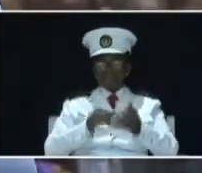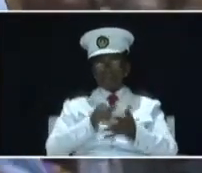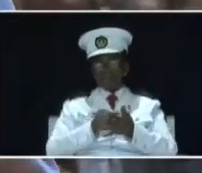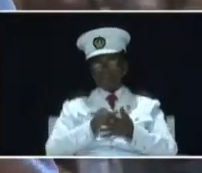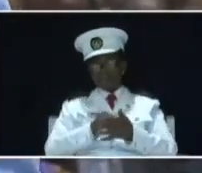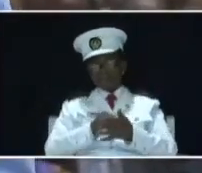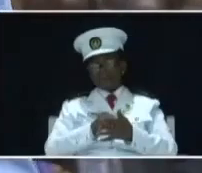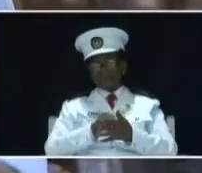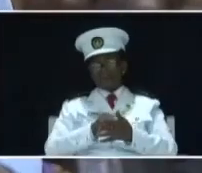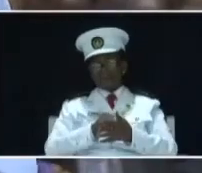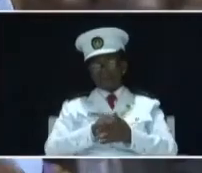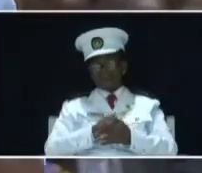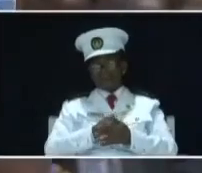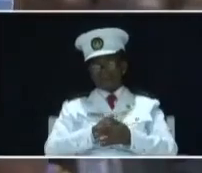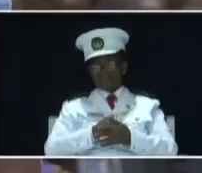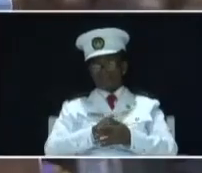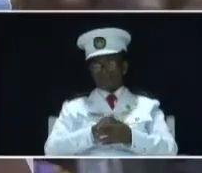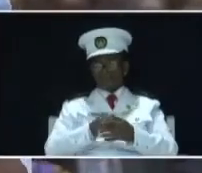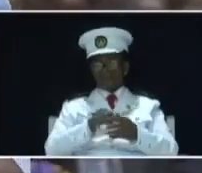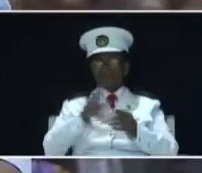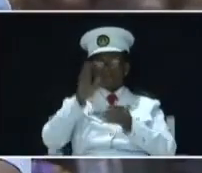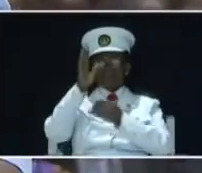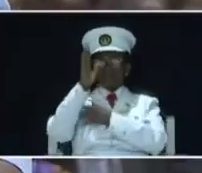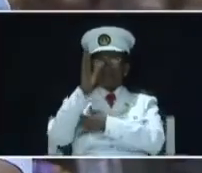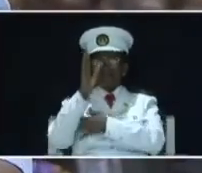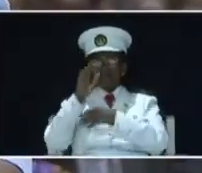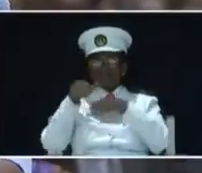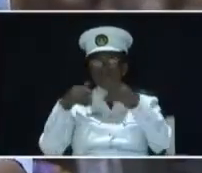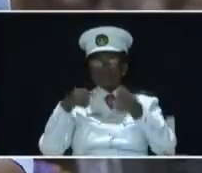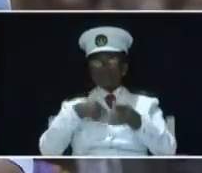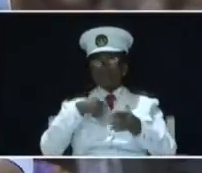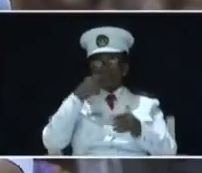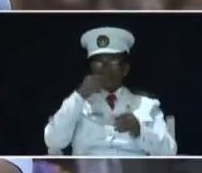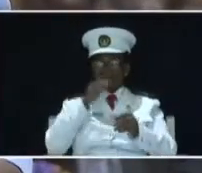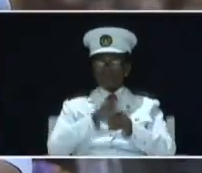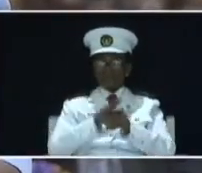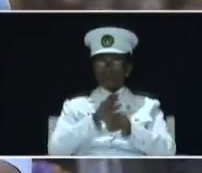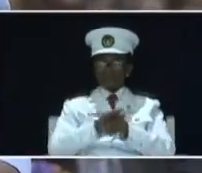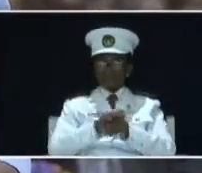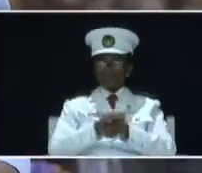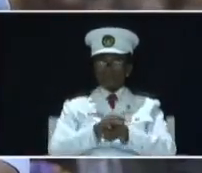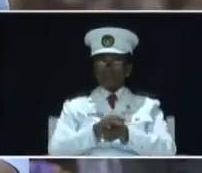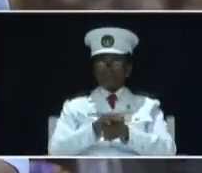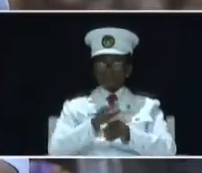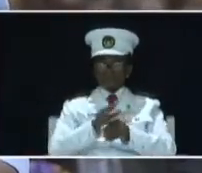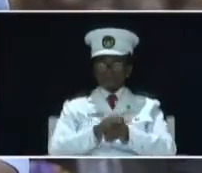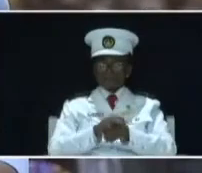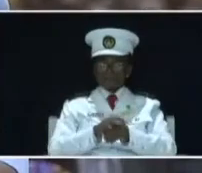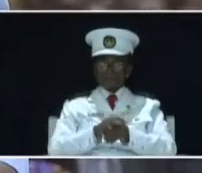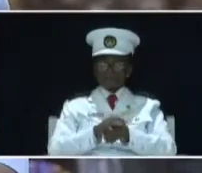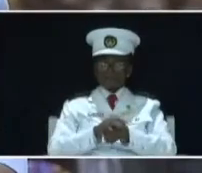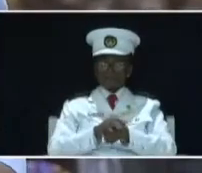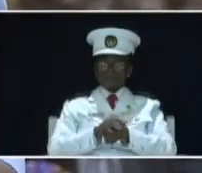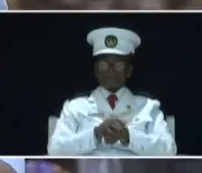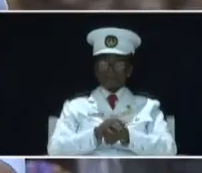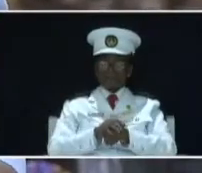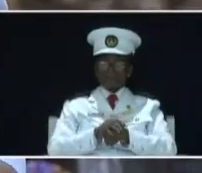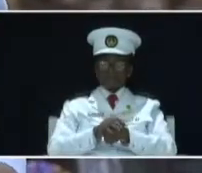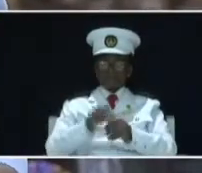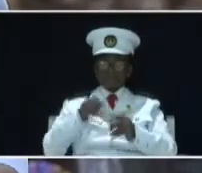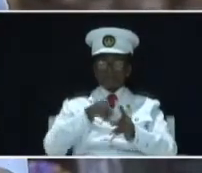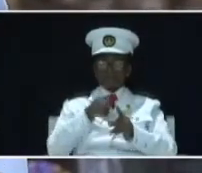He made me a promise. He said, "I have only one promise for you. Wherever you go, I will go with you.